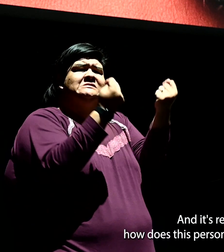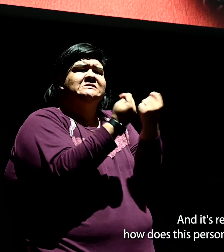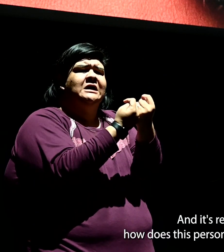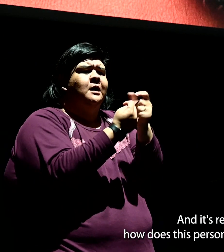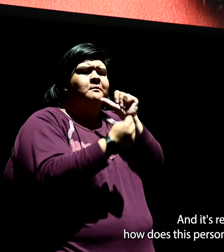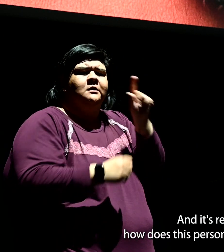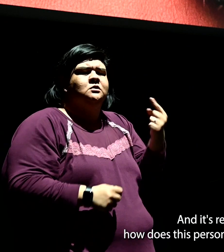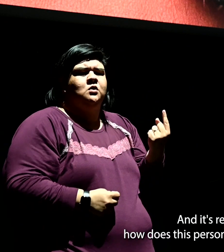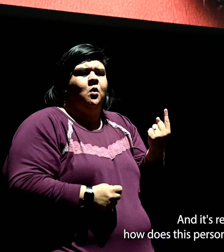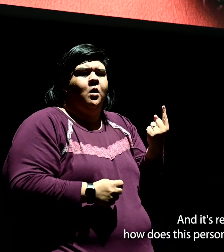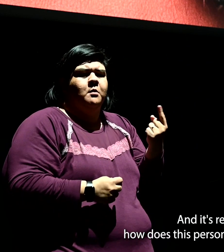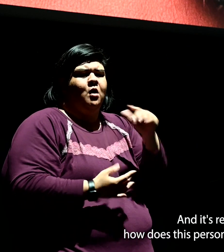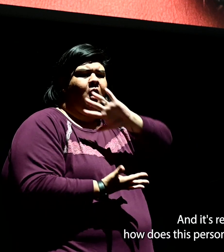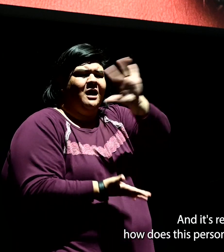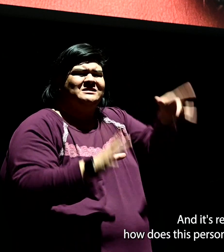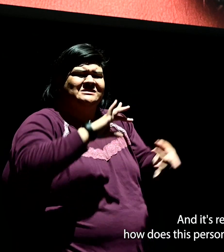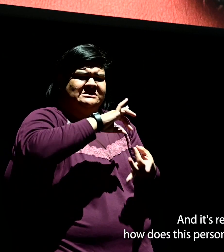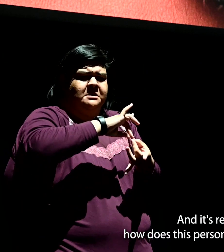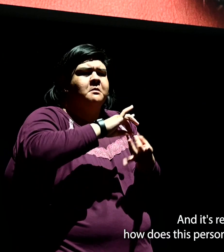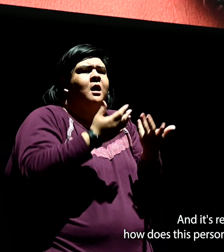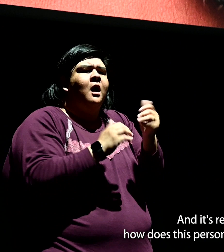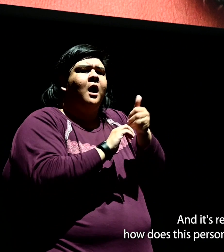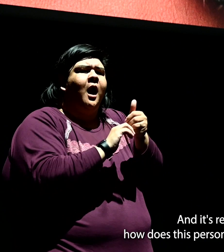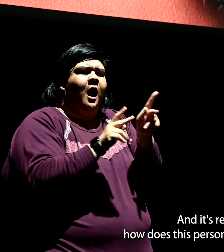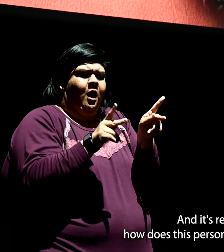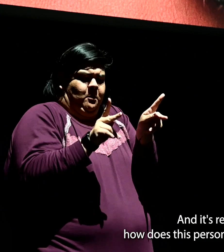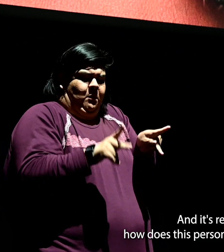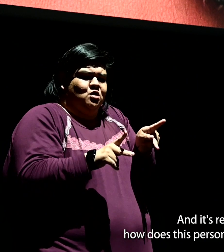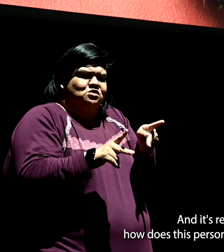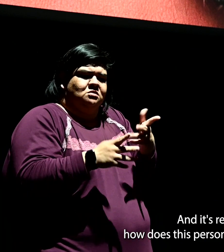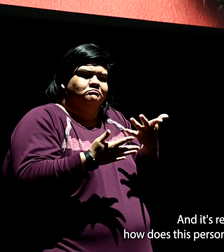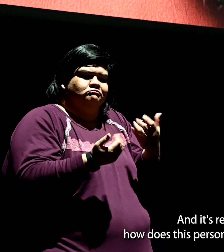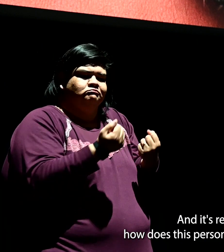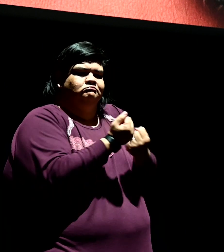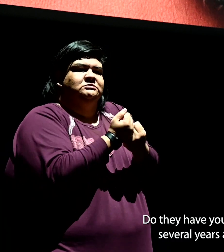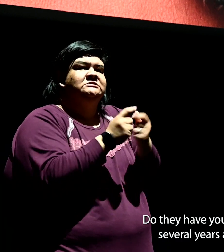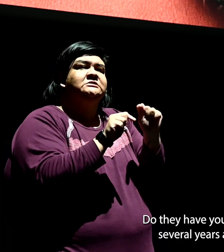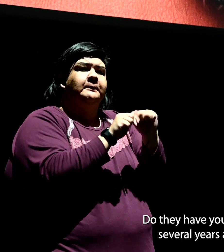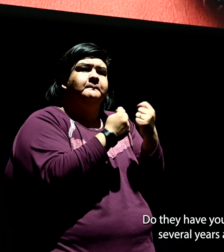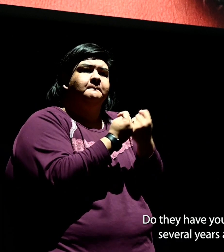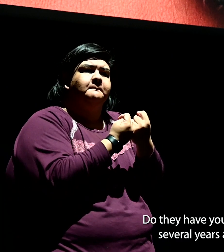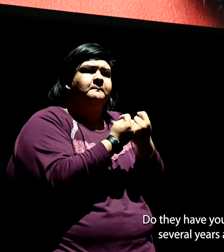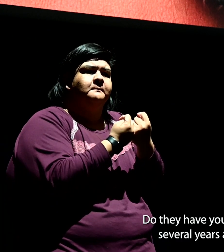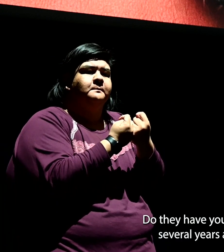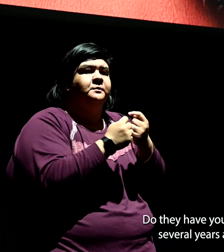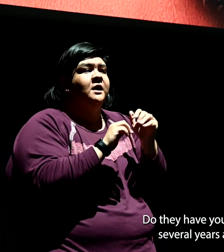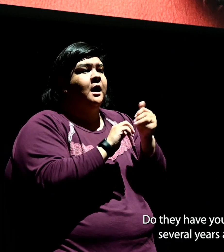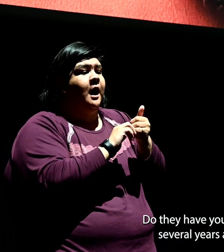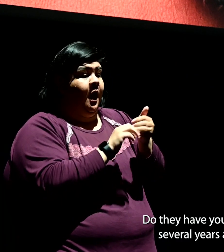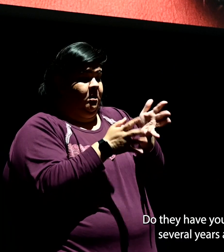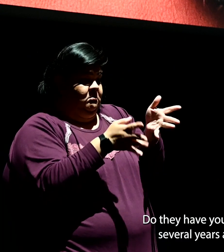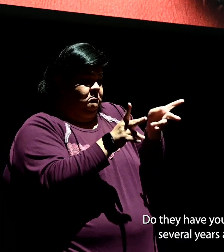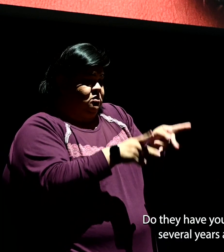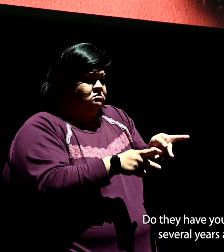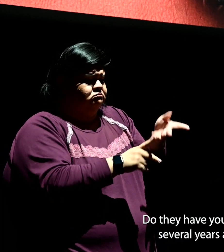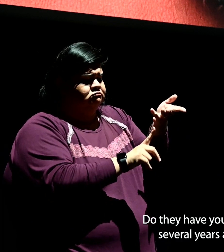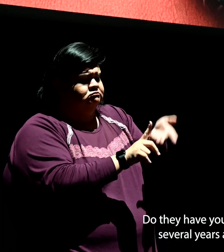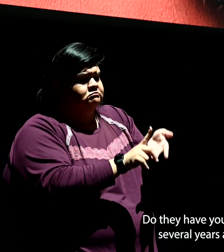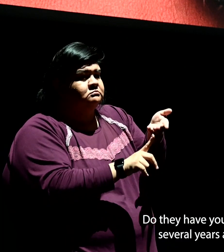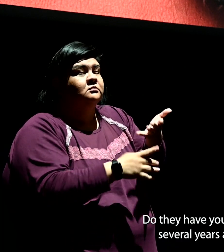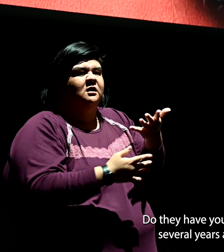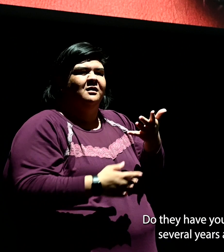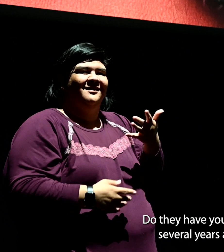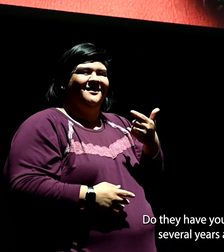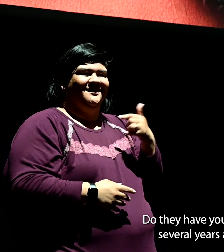and it's really like how does this person complement the team? Do they have, you know, I